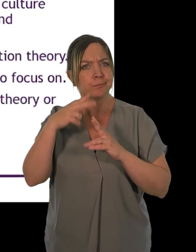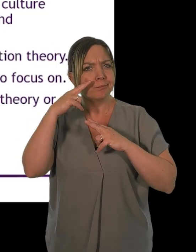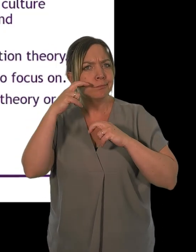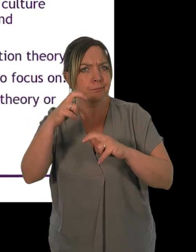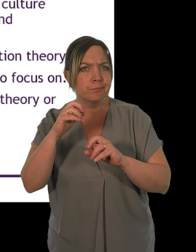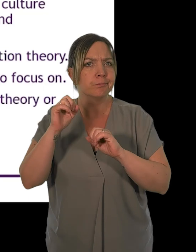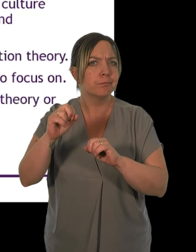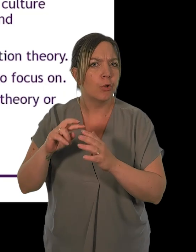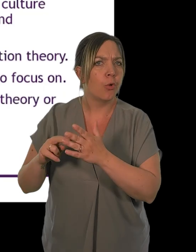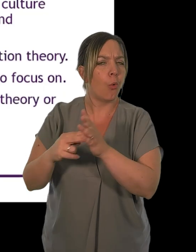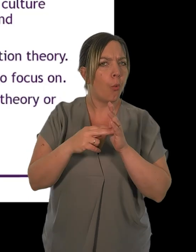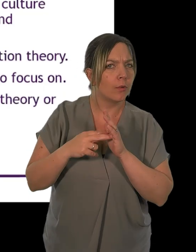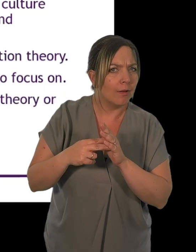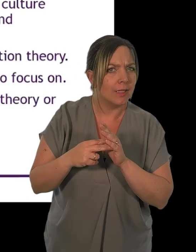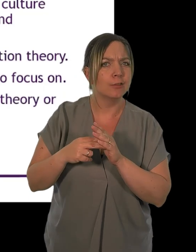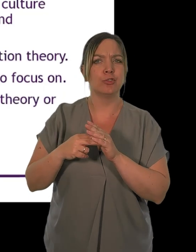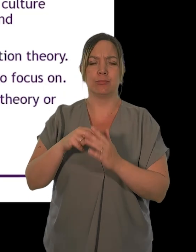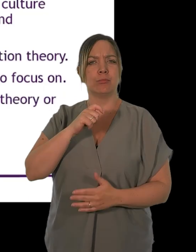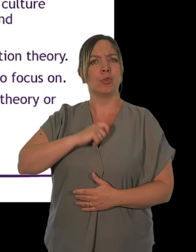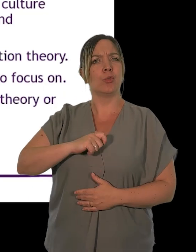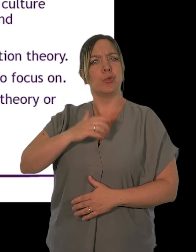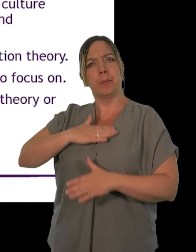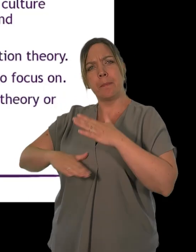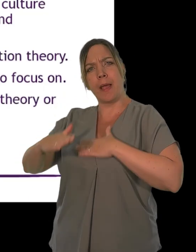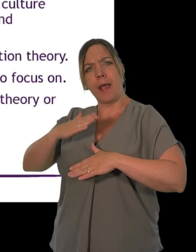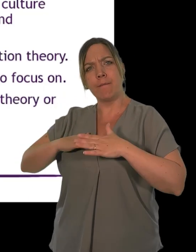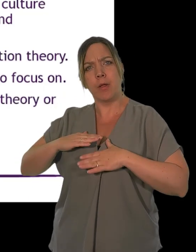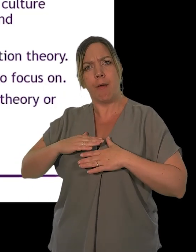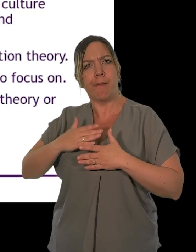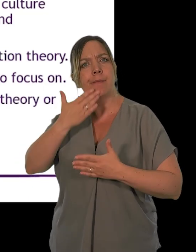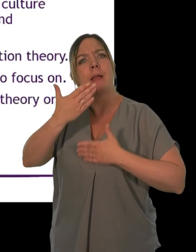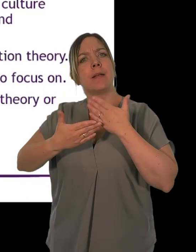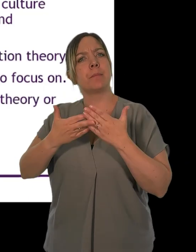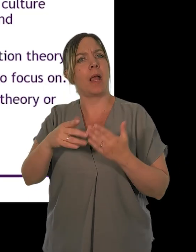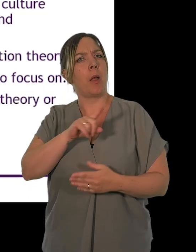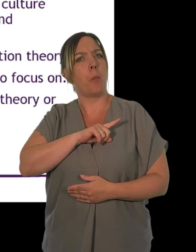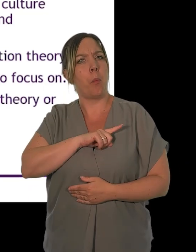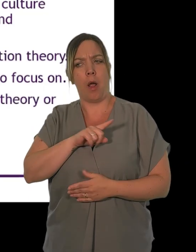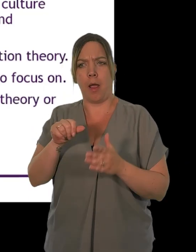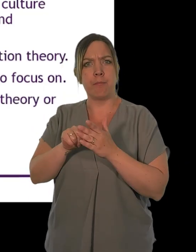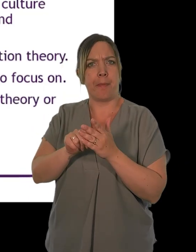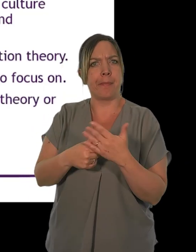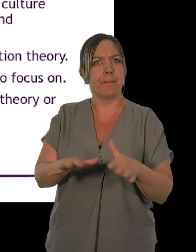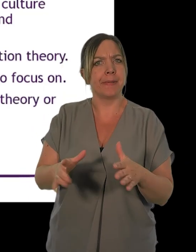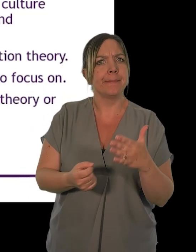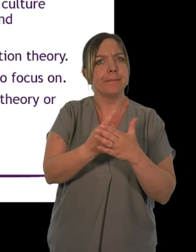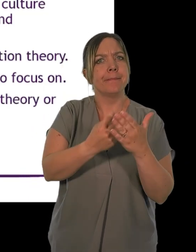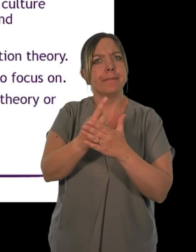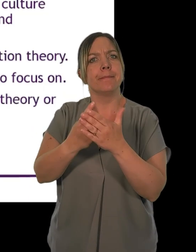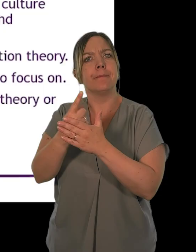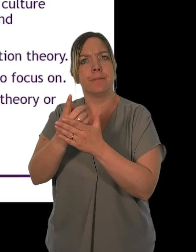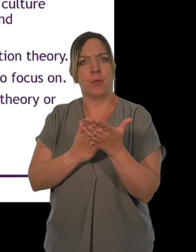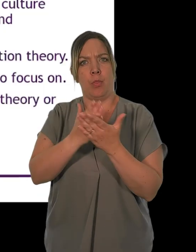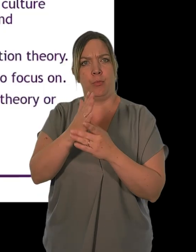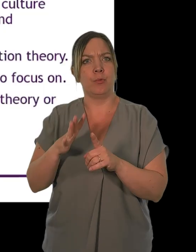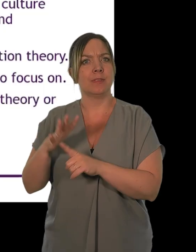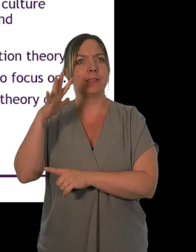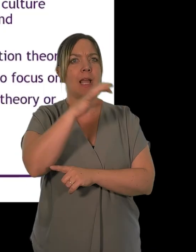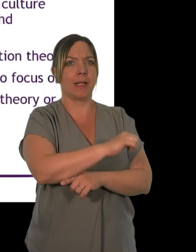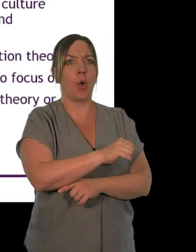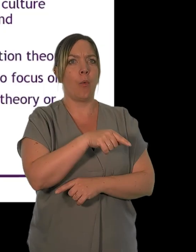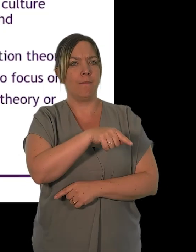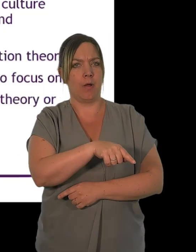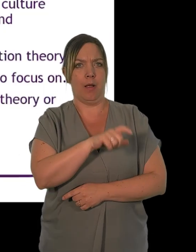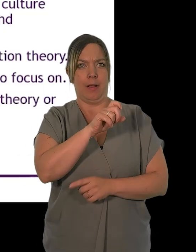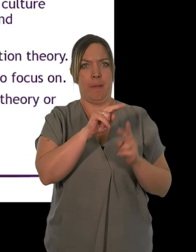explain why problems have arisen following the takeover of Calmere House by Chaffinch Group. When